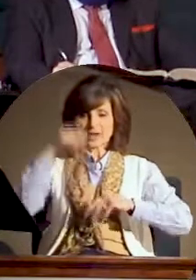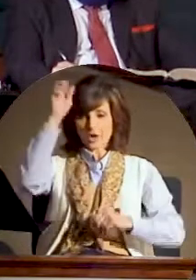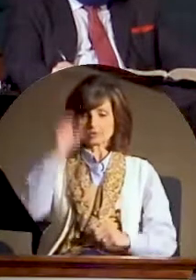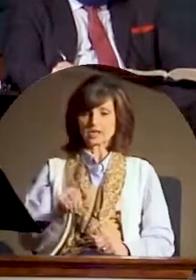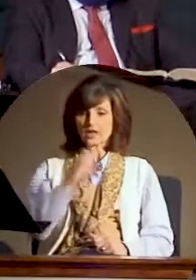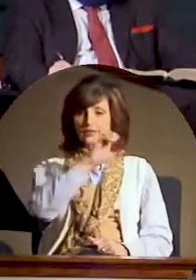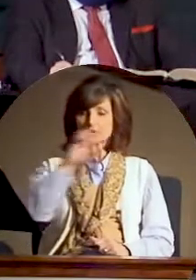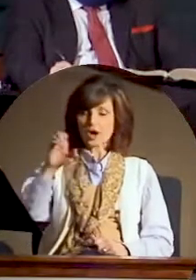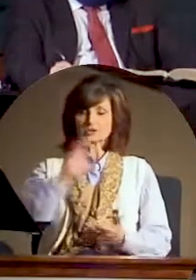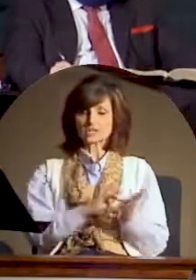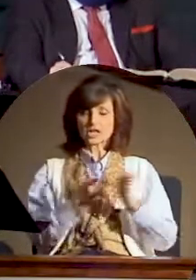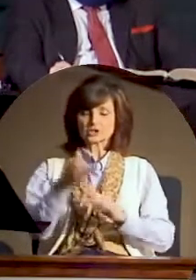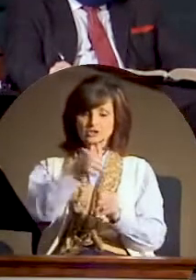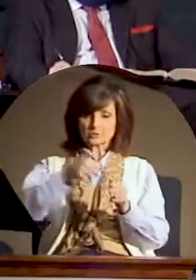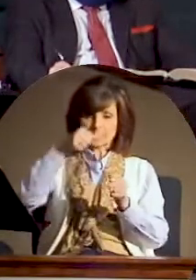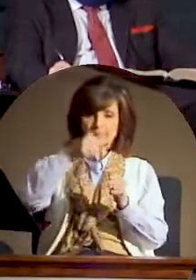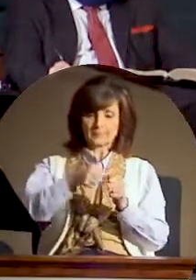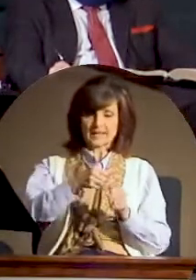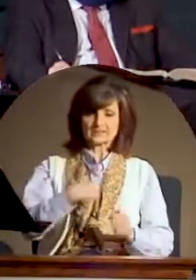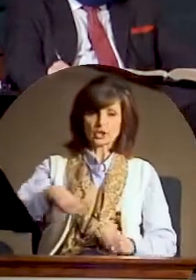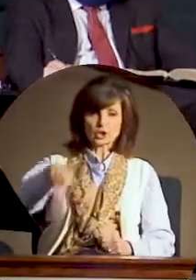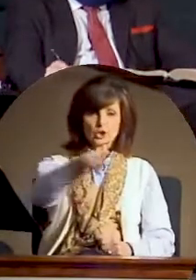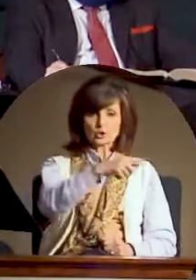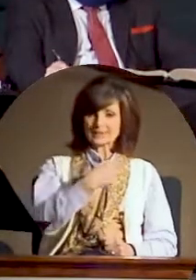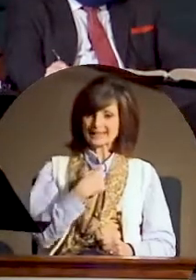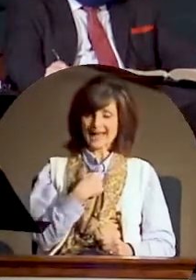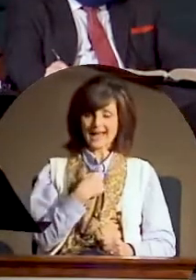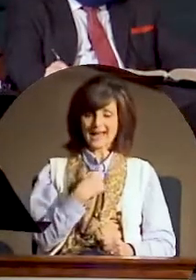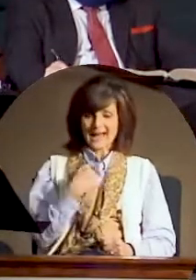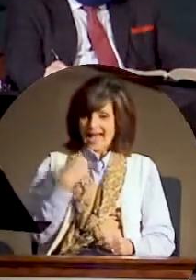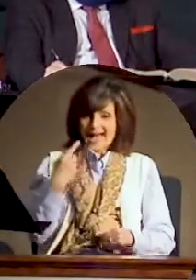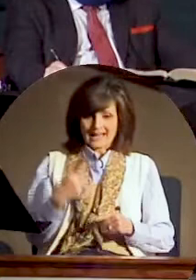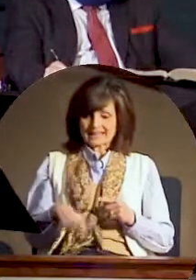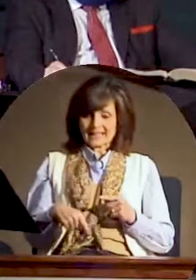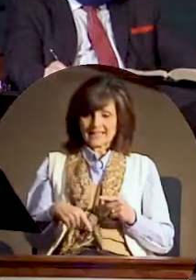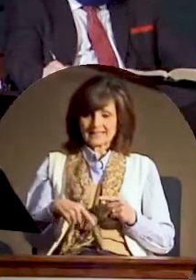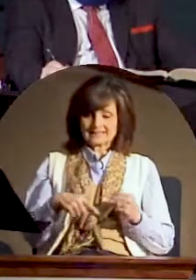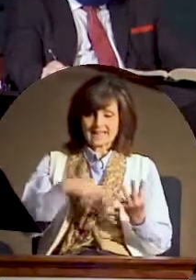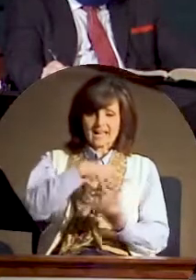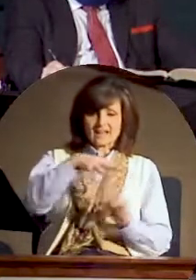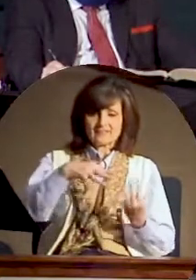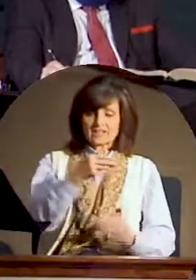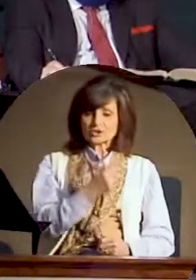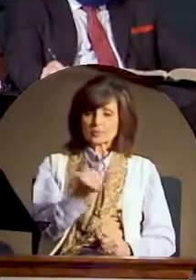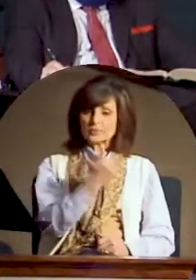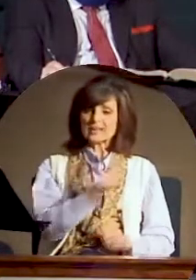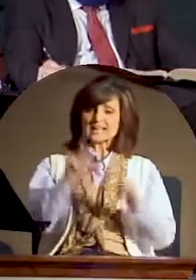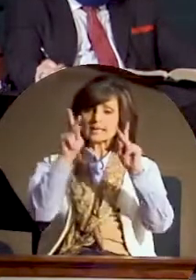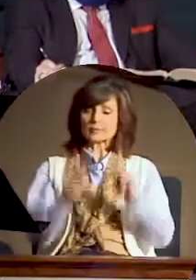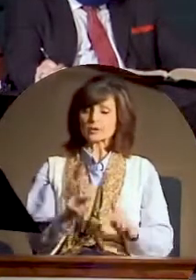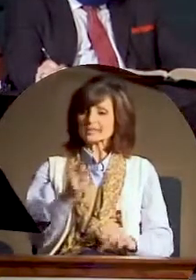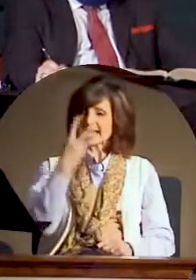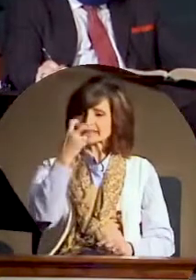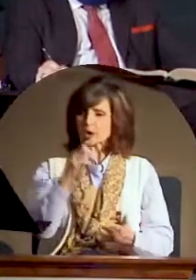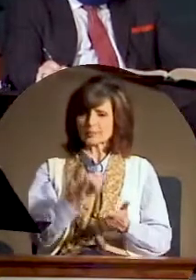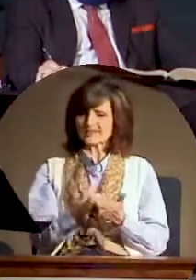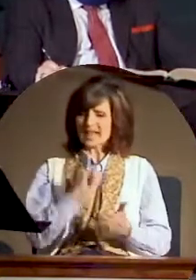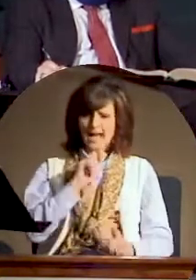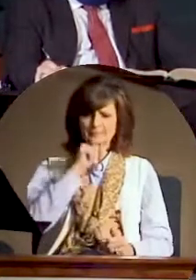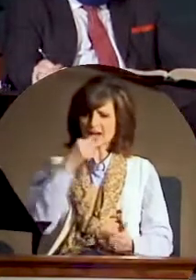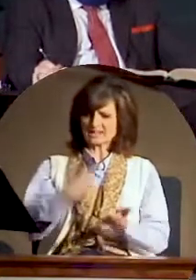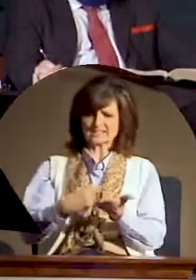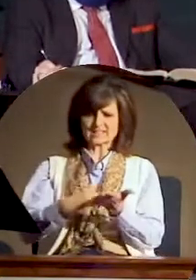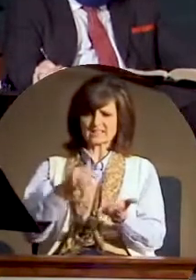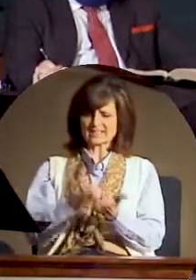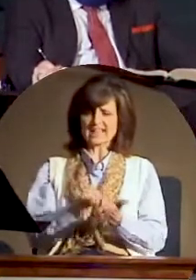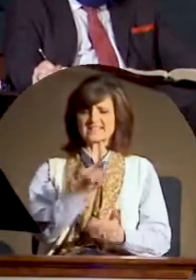the substitute for you and for me. I can't fellowship with anybody that don't believe that. It's not up for debate. That's